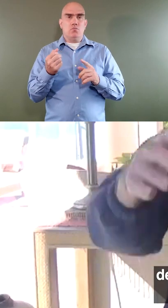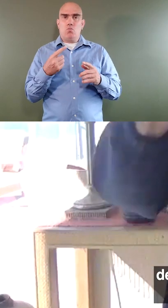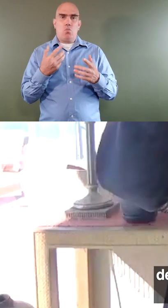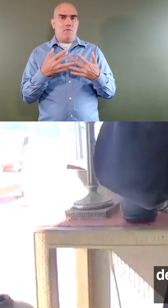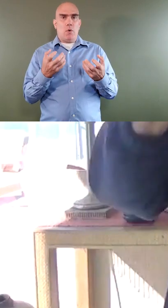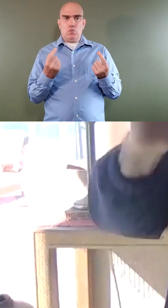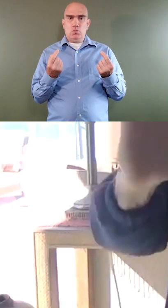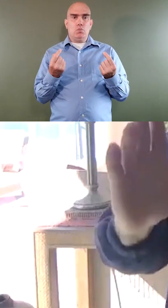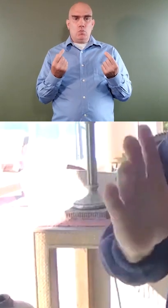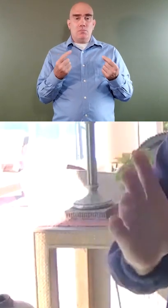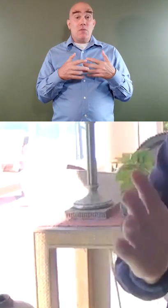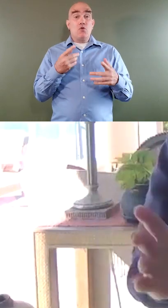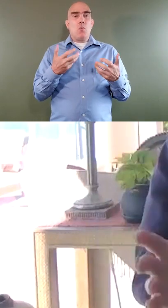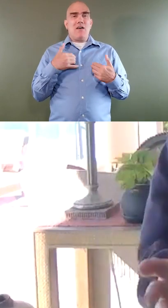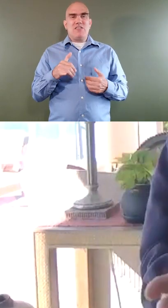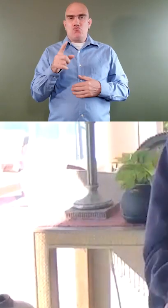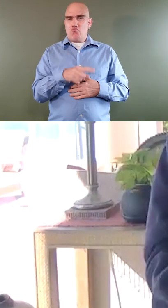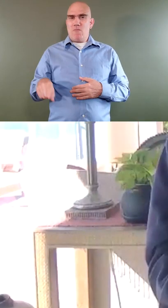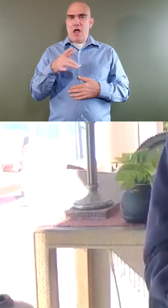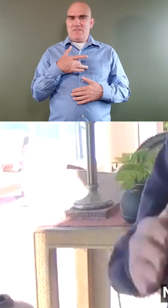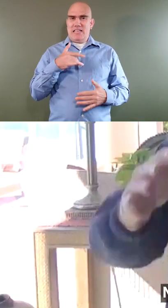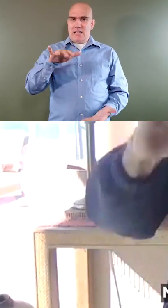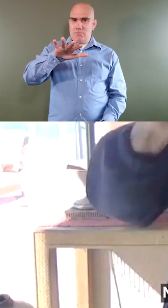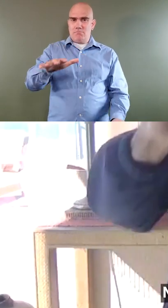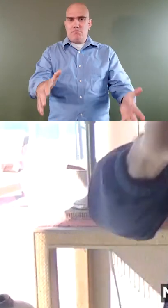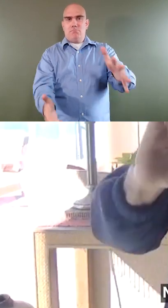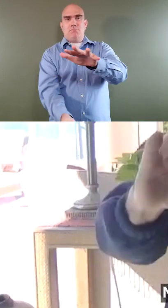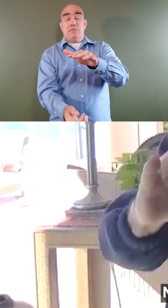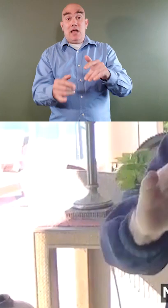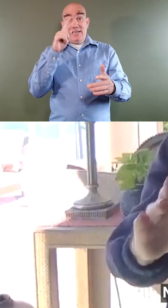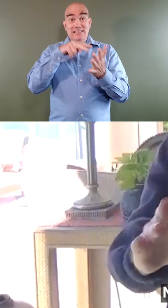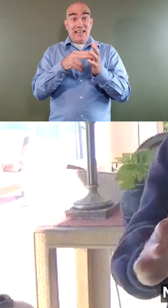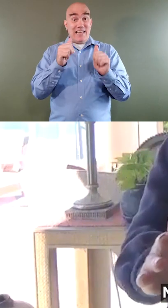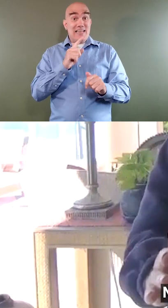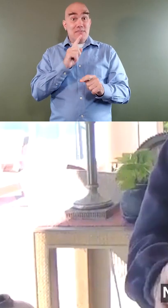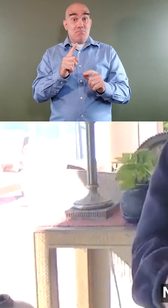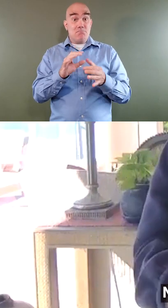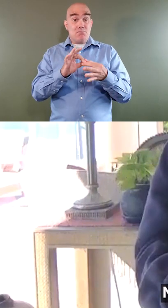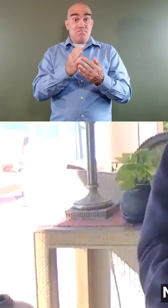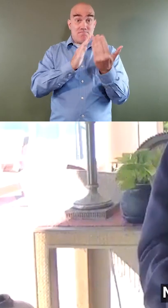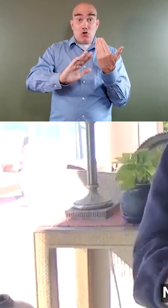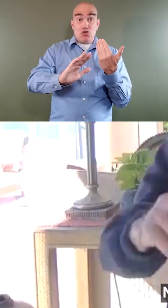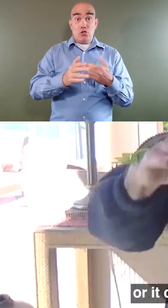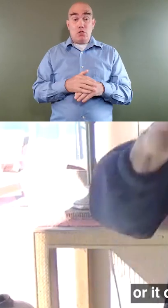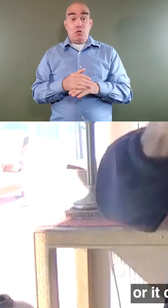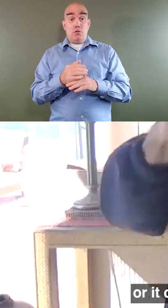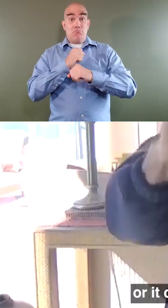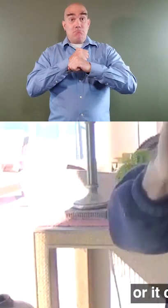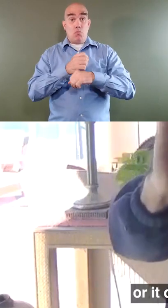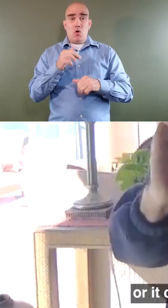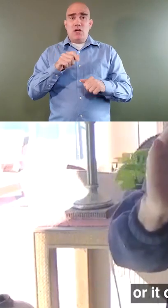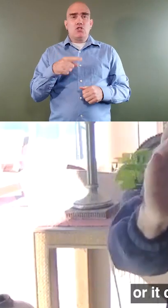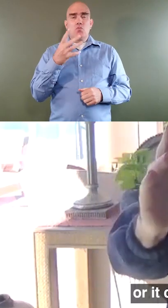you wanted to do. But anyway, you want to have this round feeling. Now, the intent can be martial, or it could